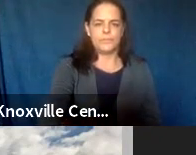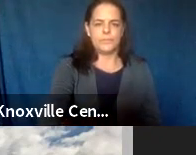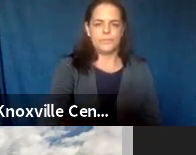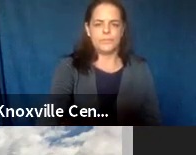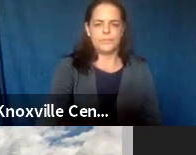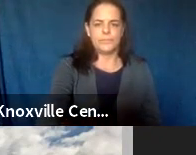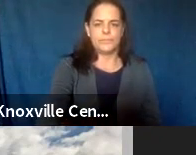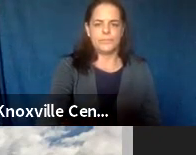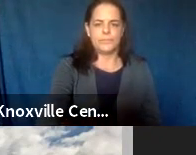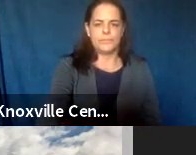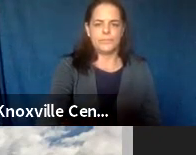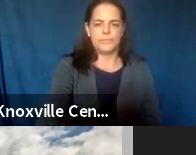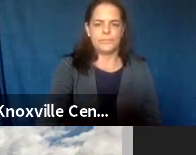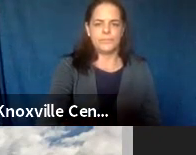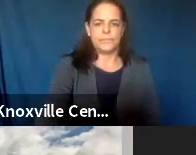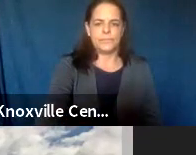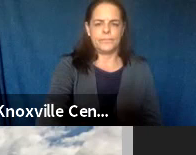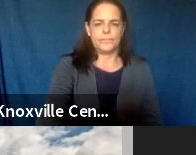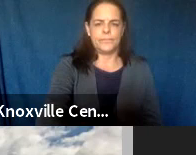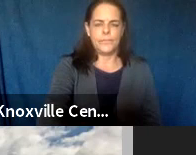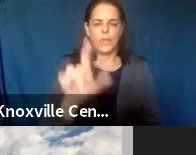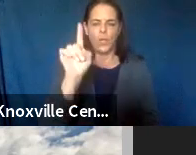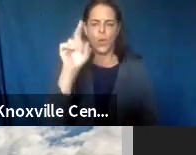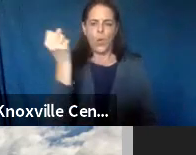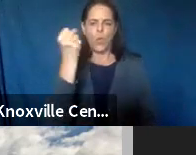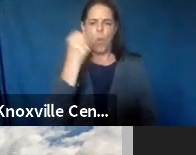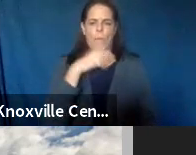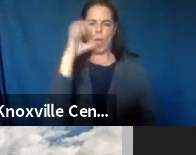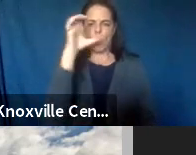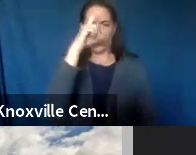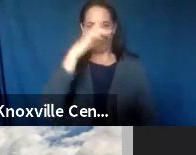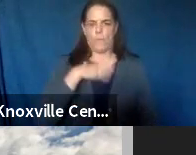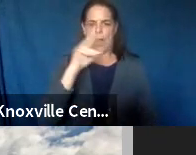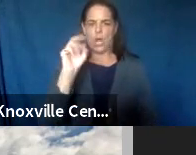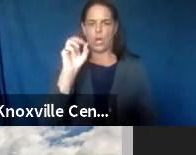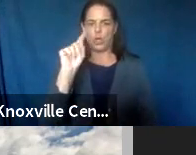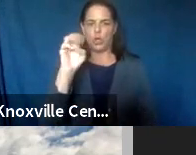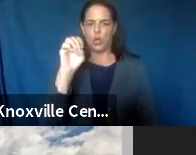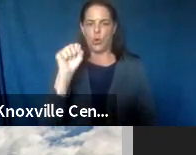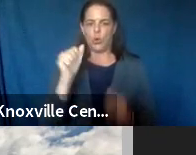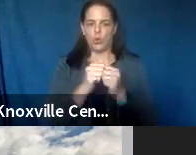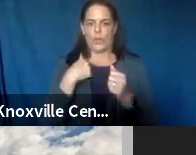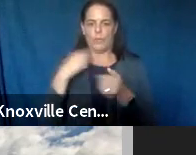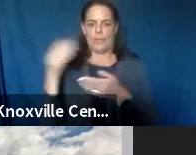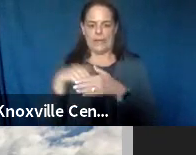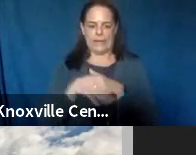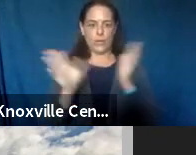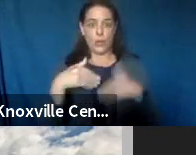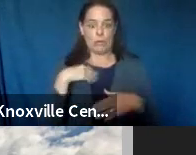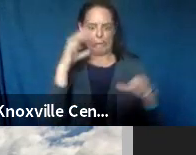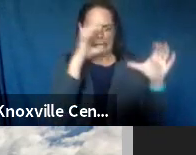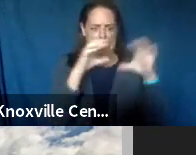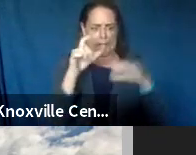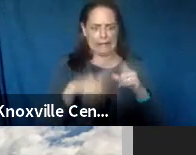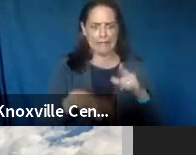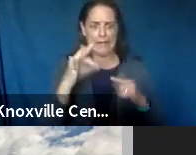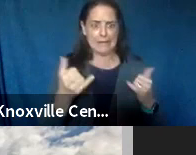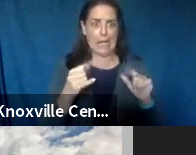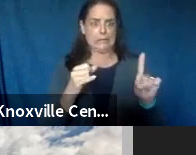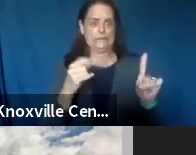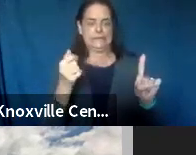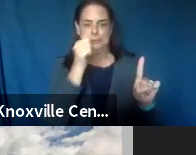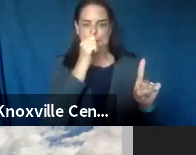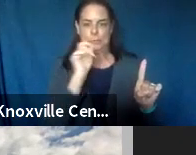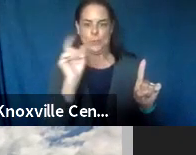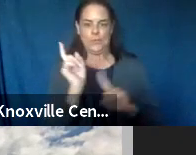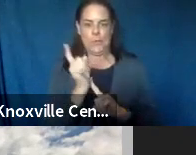One moment, please. I'm just looking for my notes that I had with me when I came in the room, and now I can't find them. So